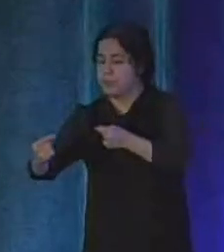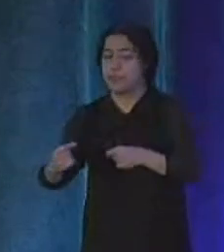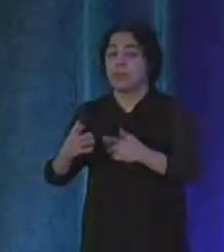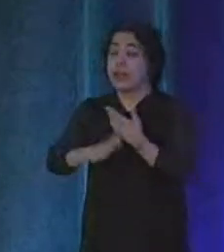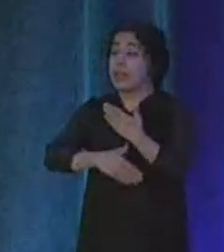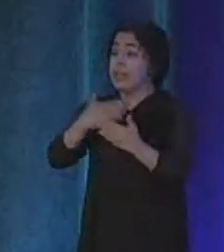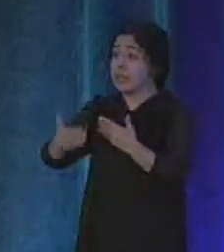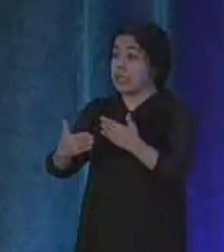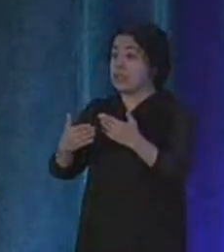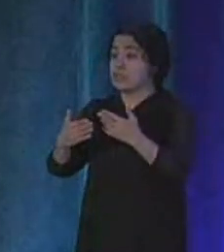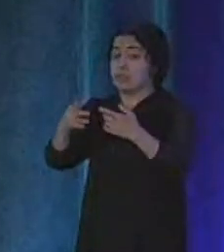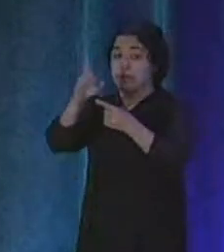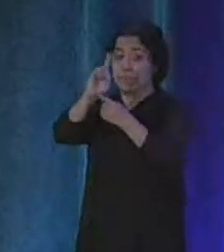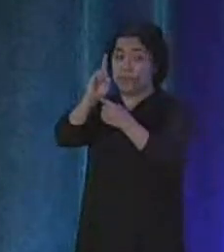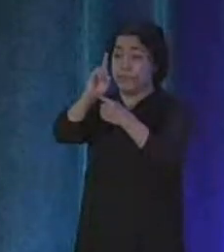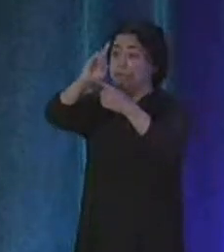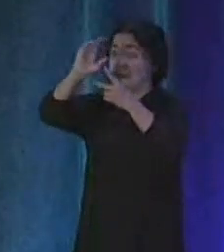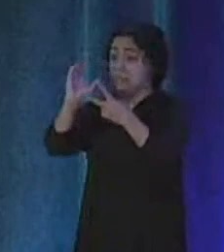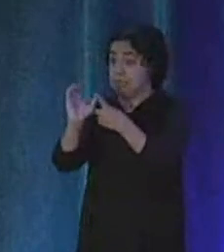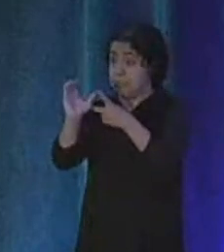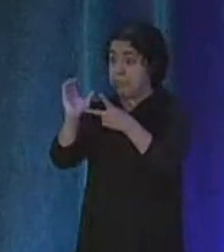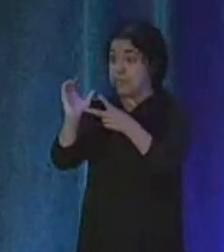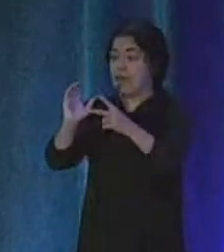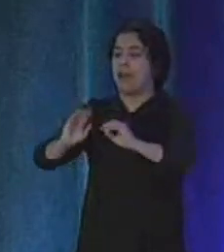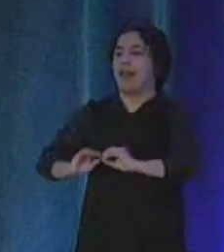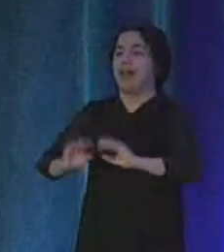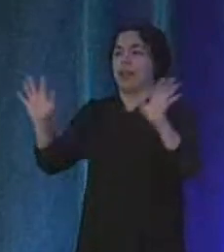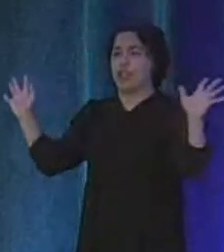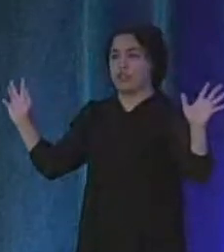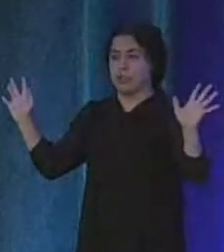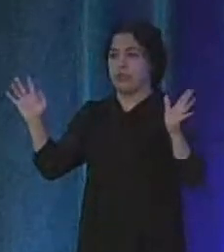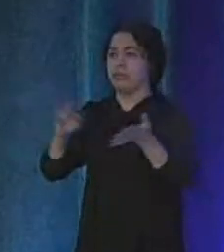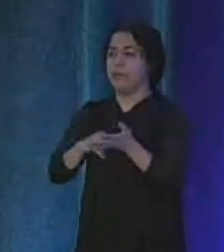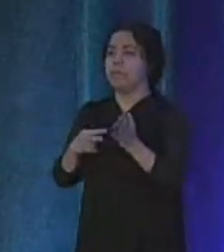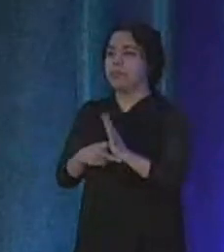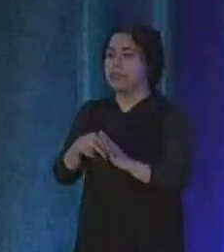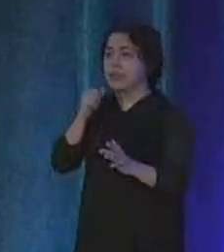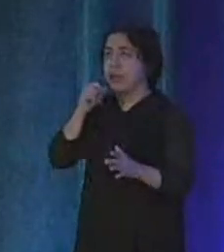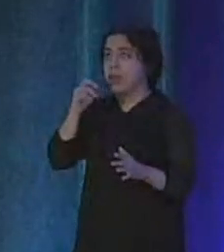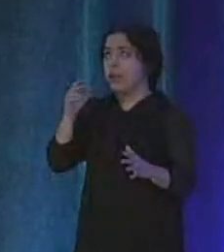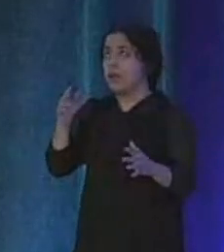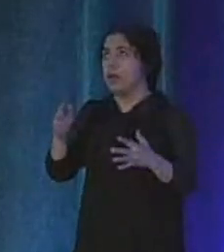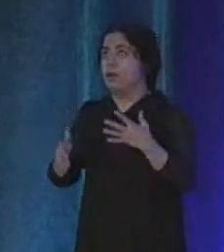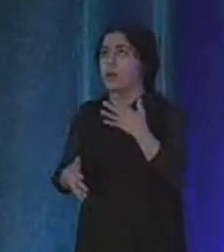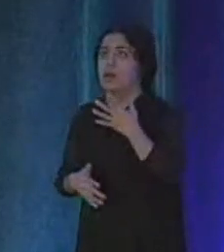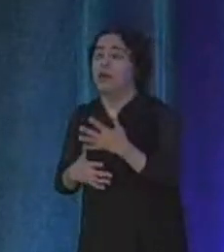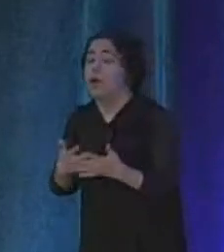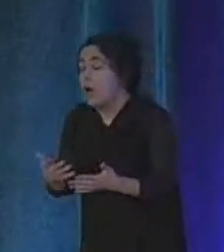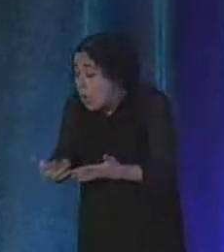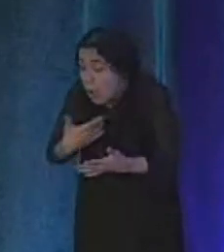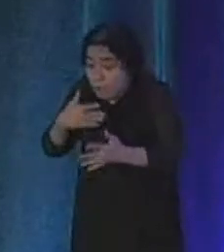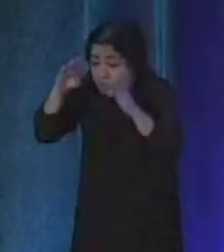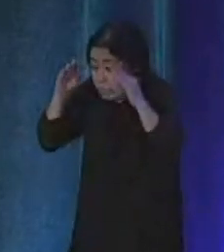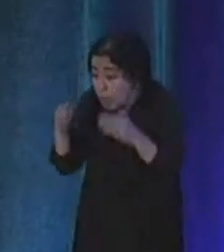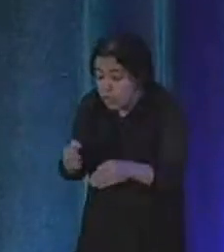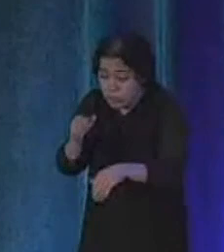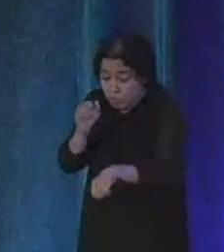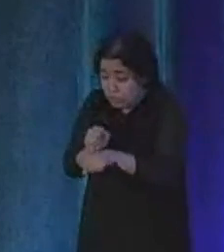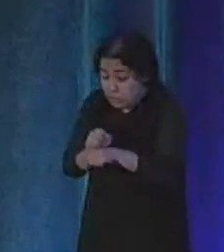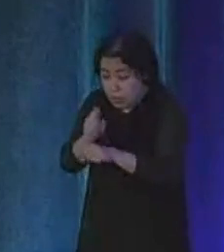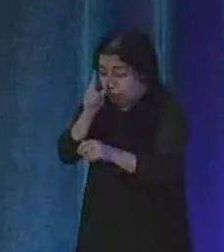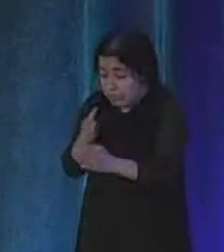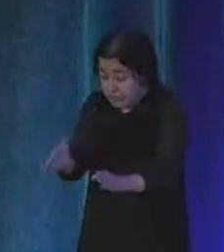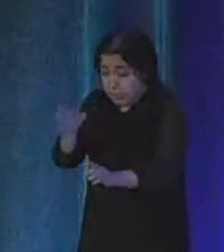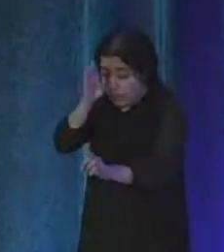clear. Instead of subconsciously and accidentally drifting into flow state and there being that one thing that we're trying to